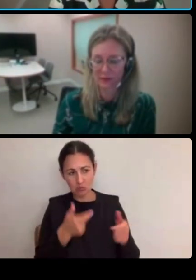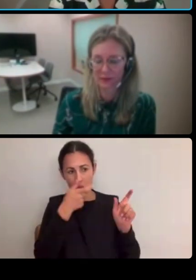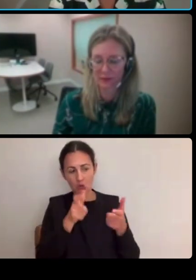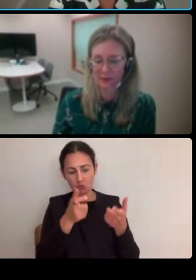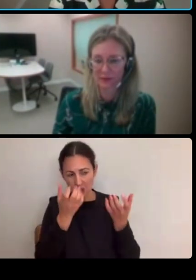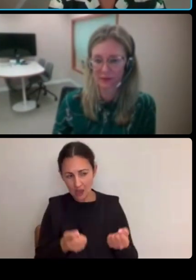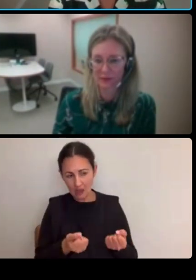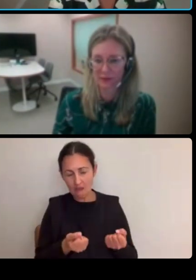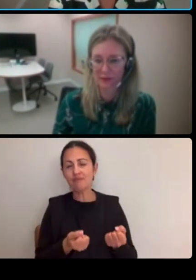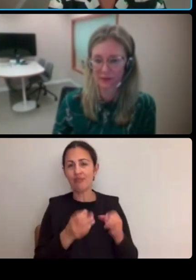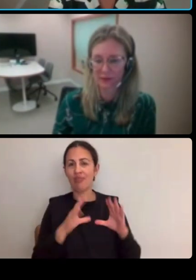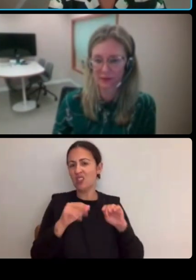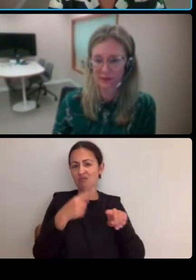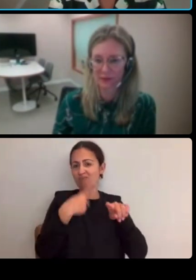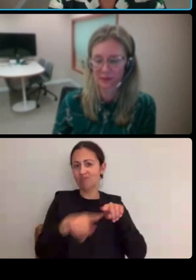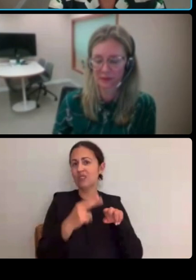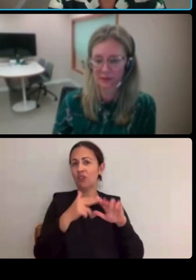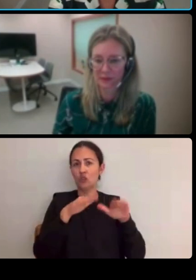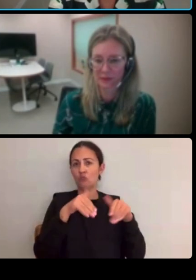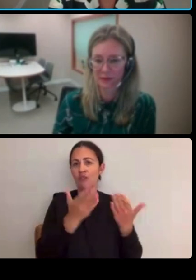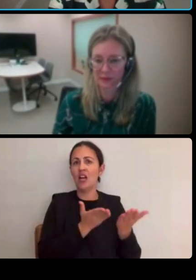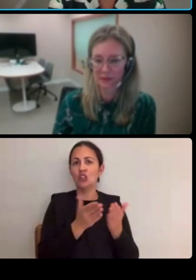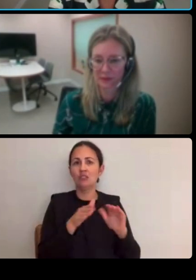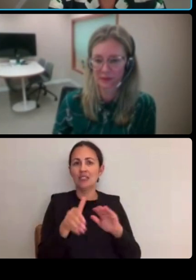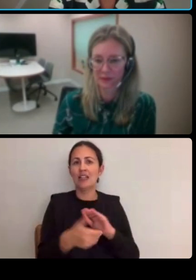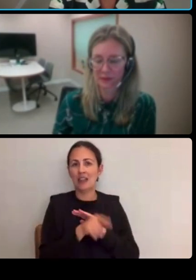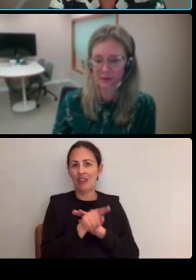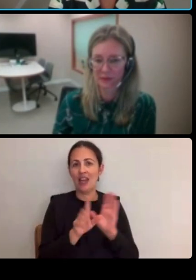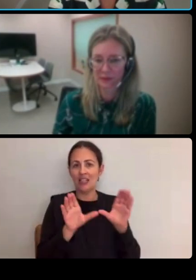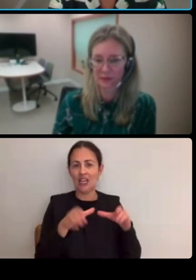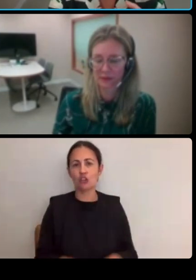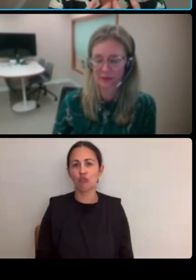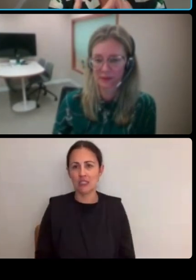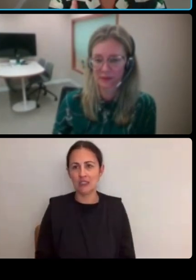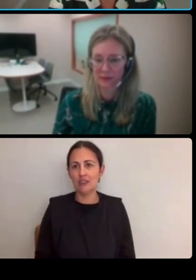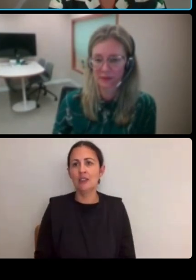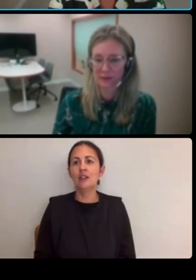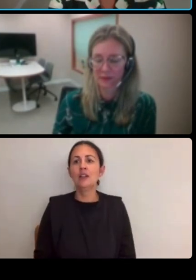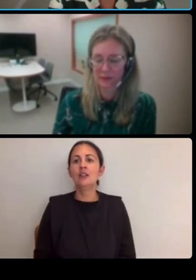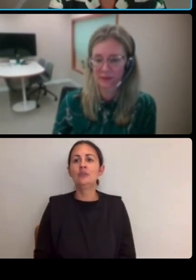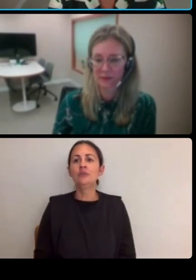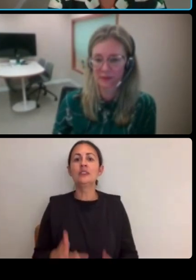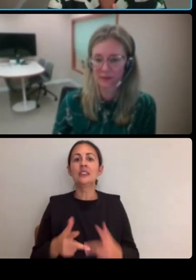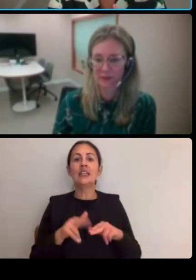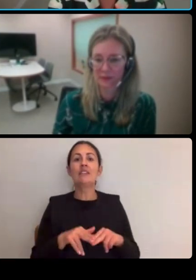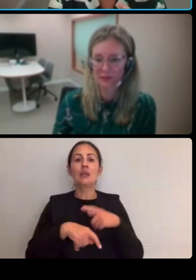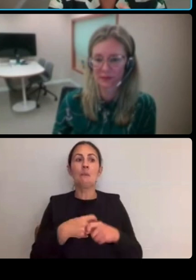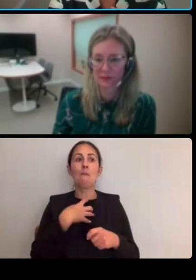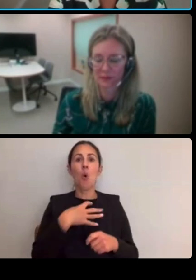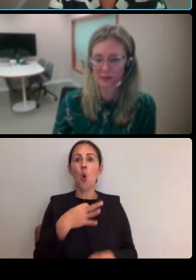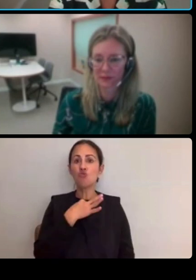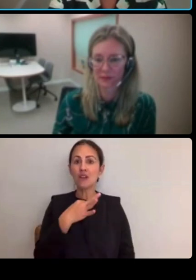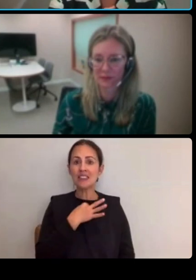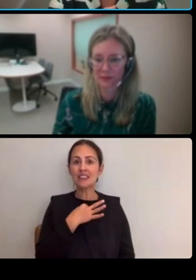the assessment to we think that's the right regulatory balance. As the risks increase, the amount